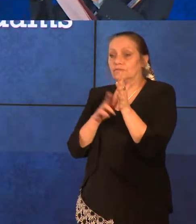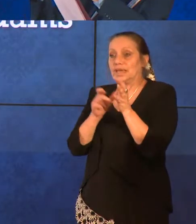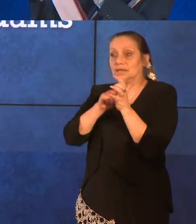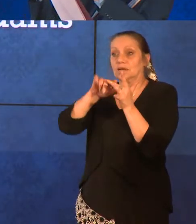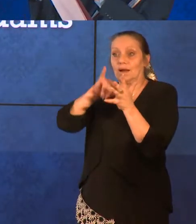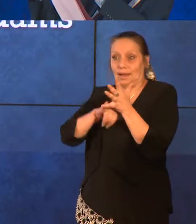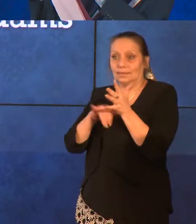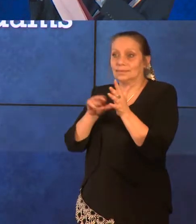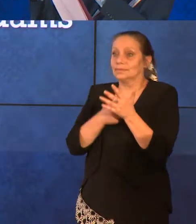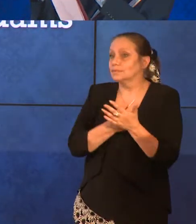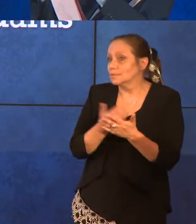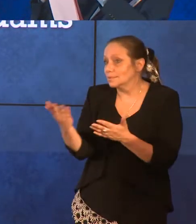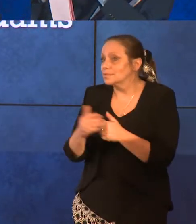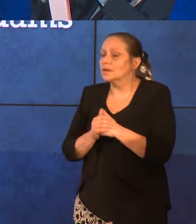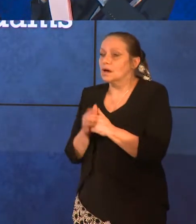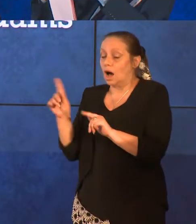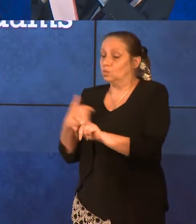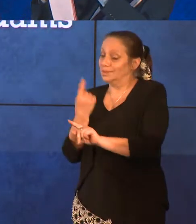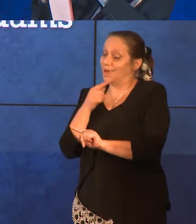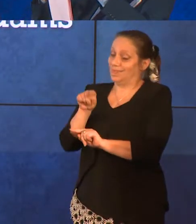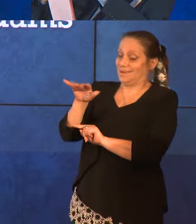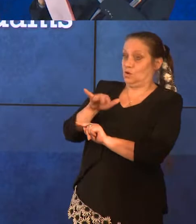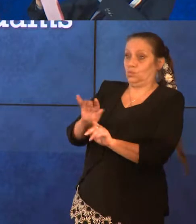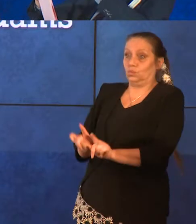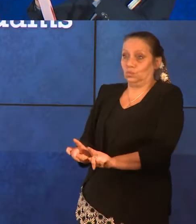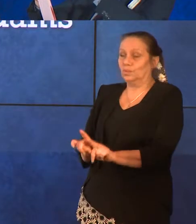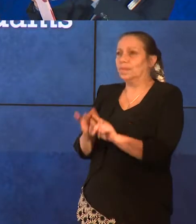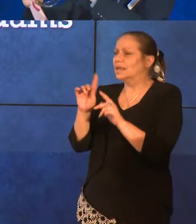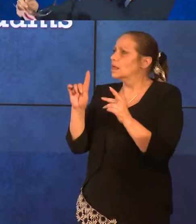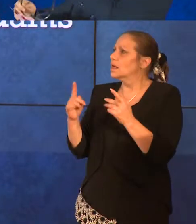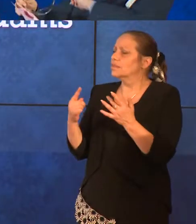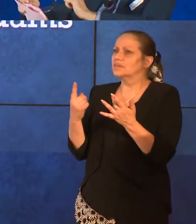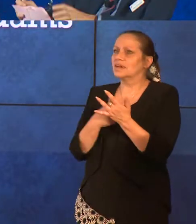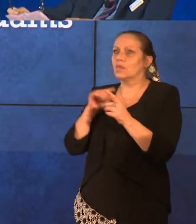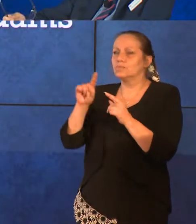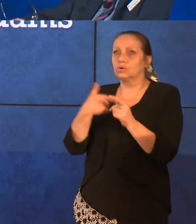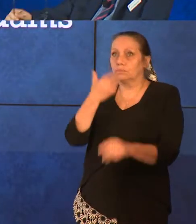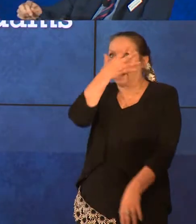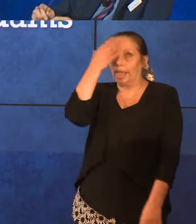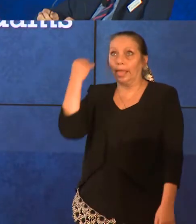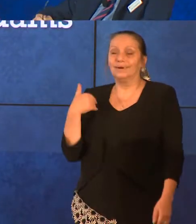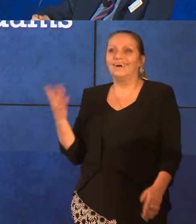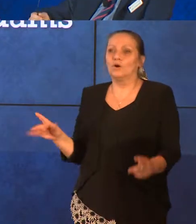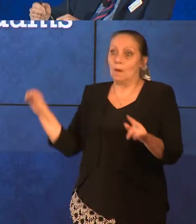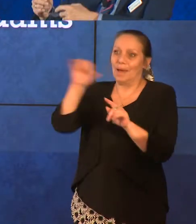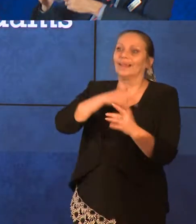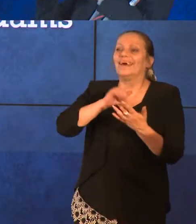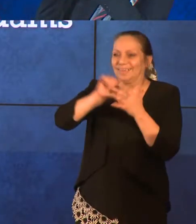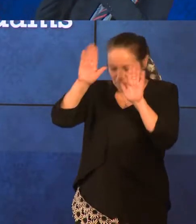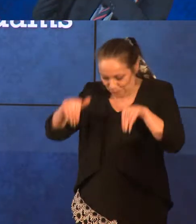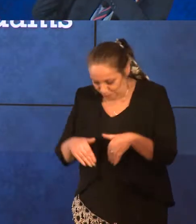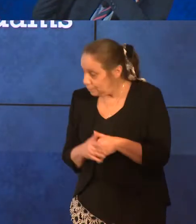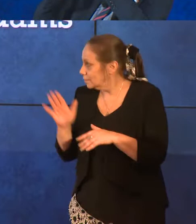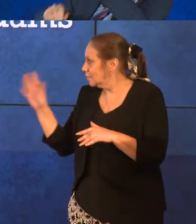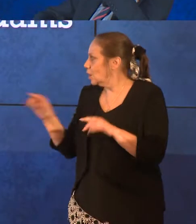I'd say that as well. There was another point, but it's escaped me. That's all right, we can come back to it. Okay, well, I'll